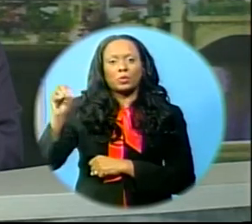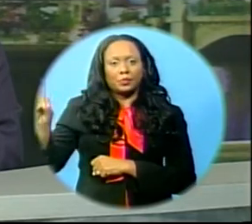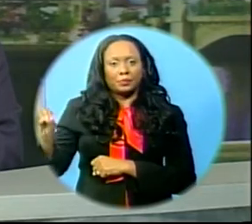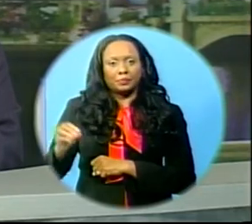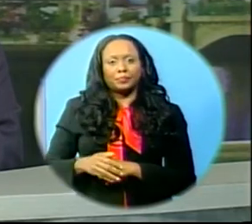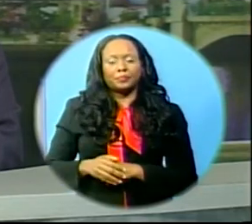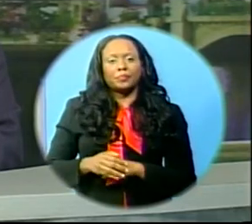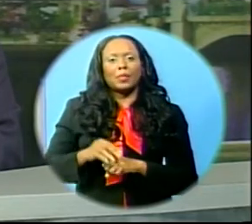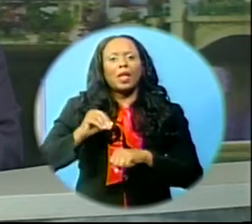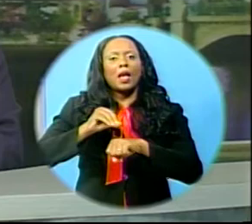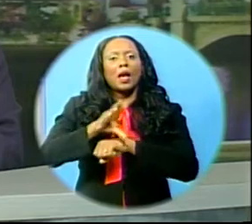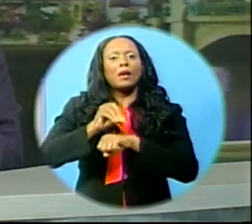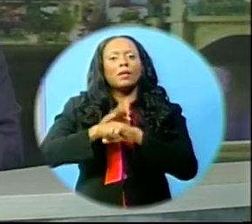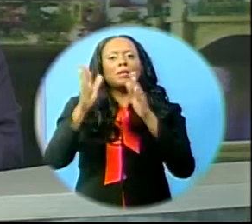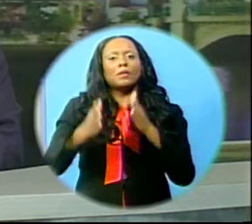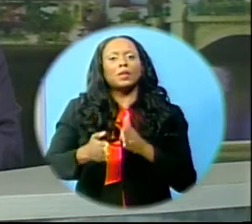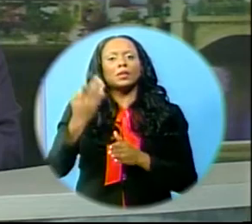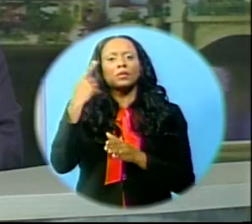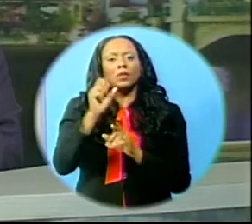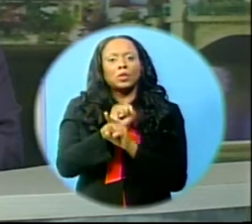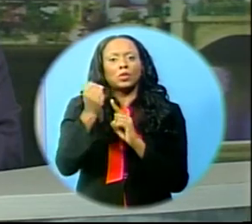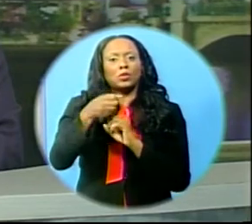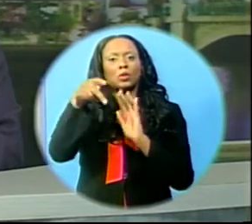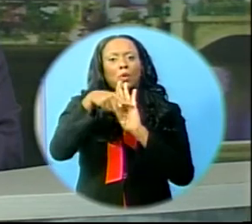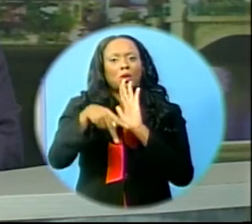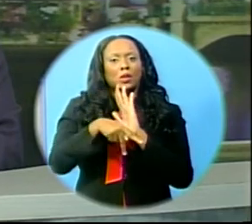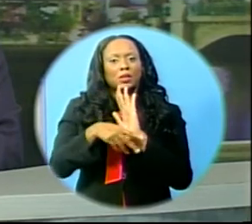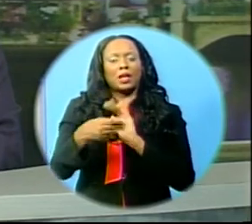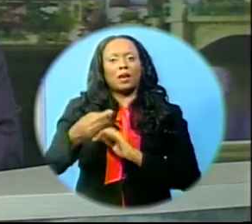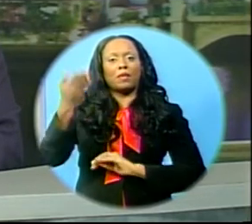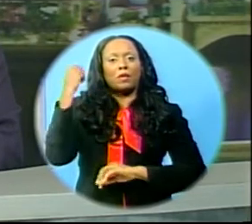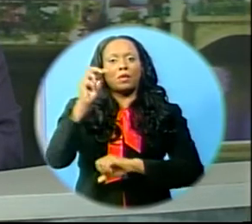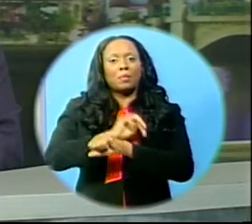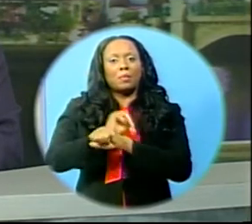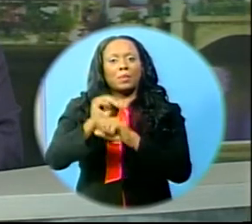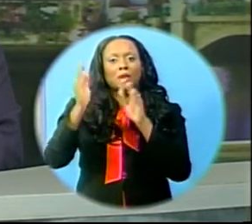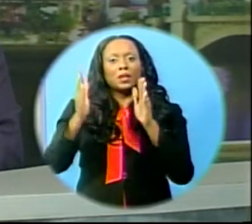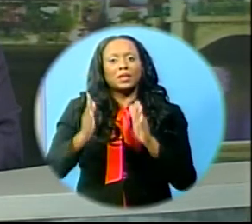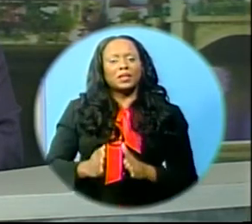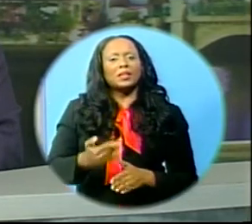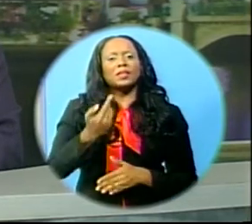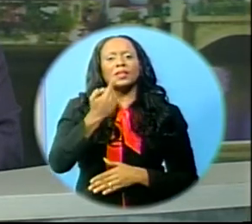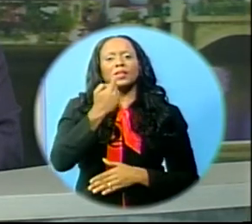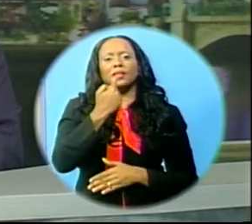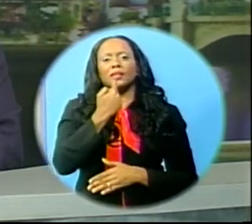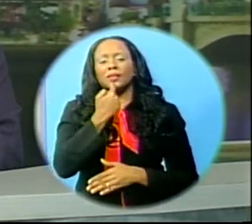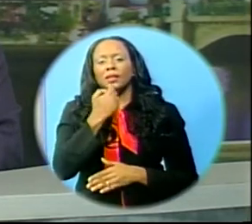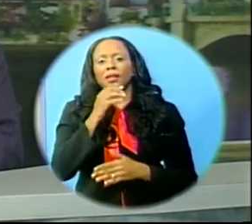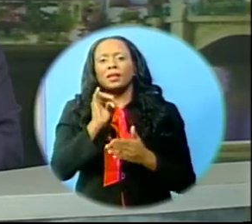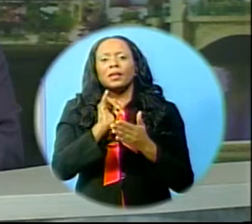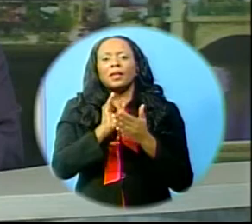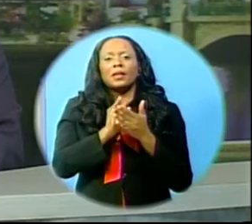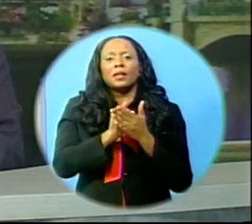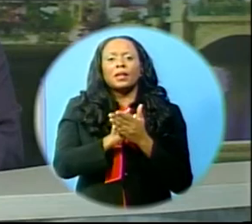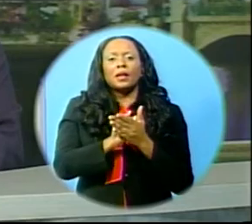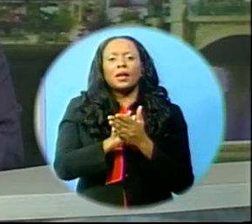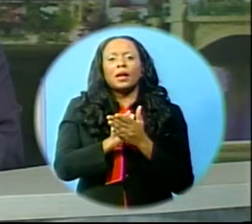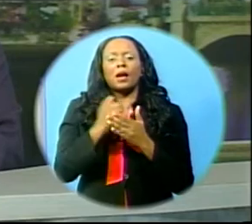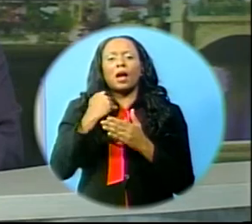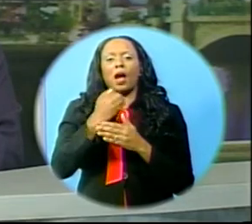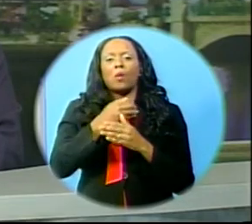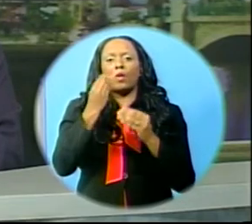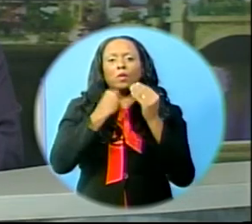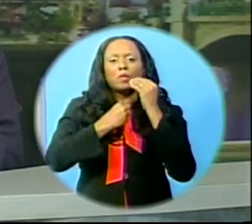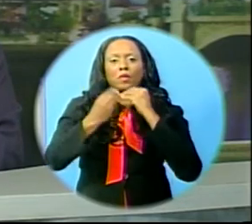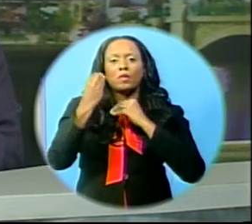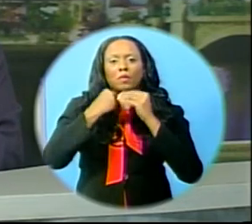on social policy and former Minister of Social Transformation, Hamilton Lashley, in responding to the findings released in the 2015